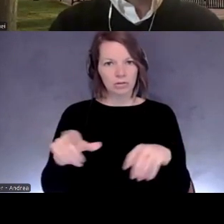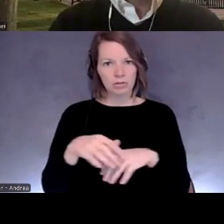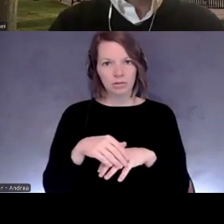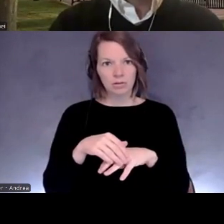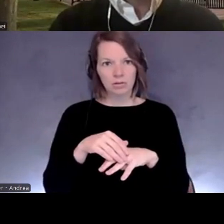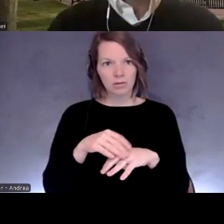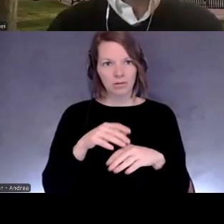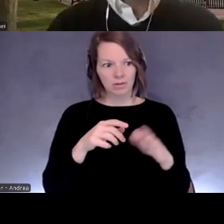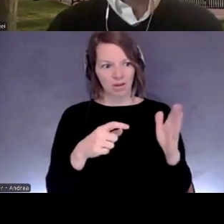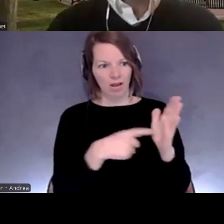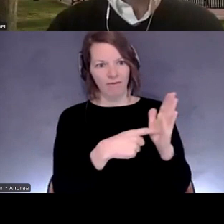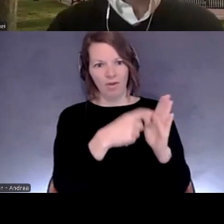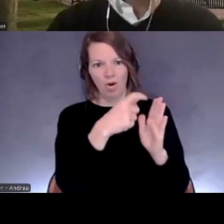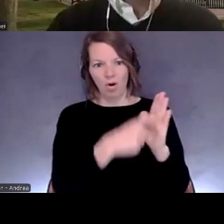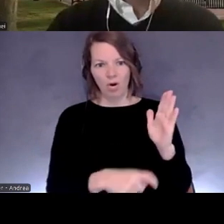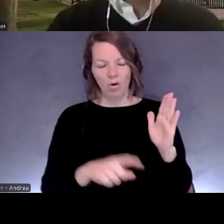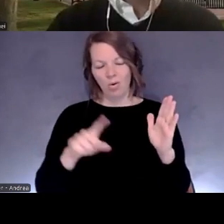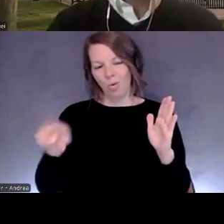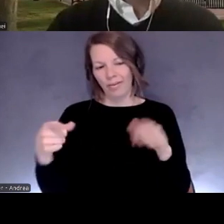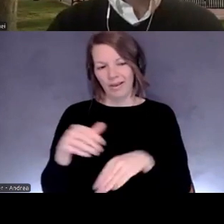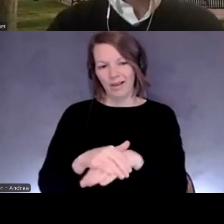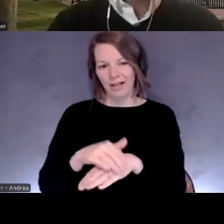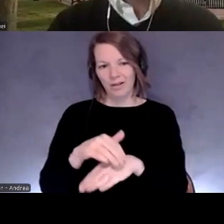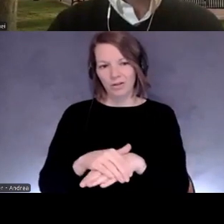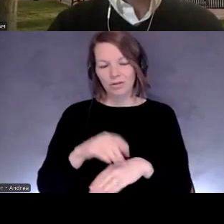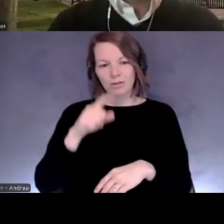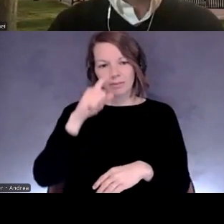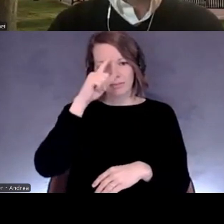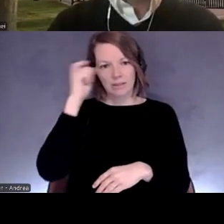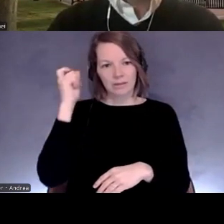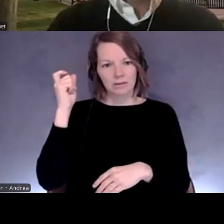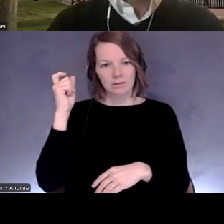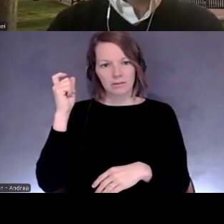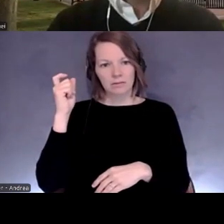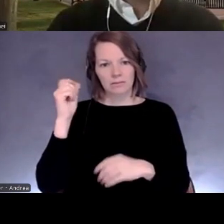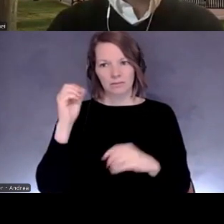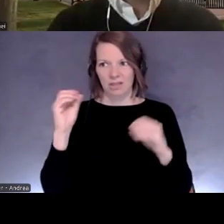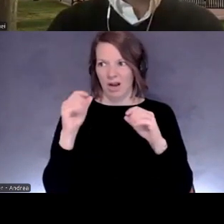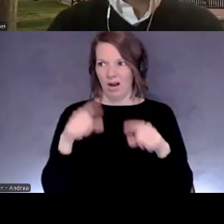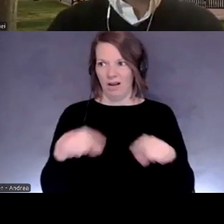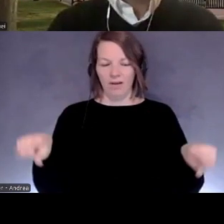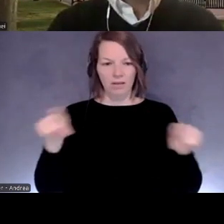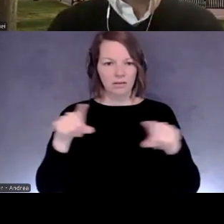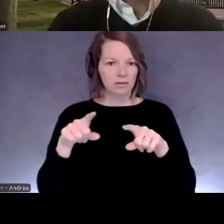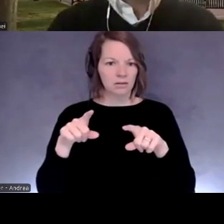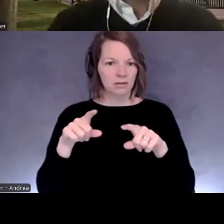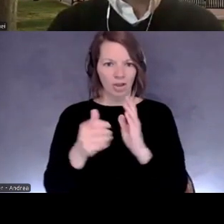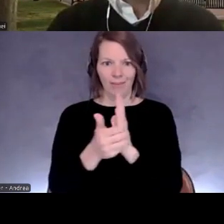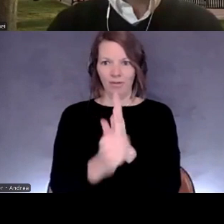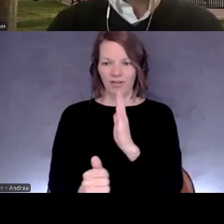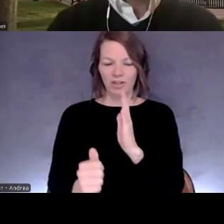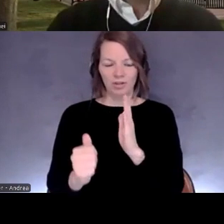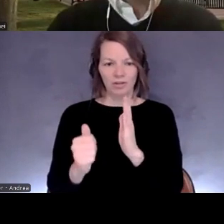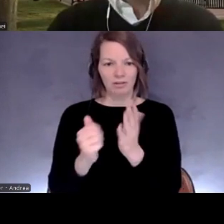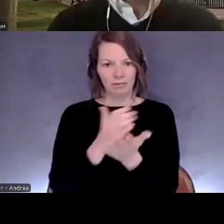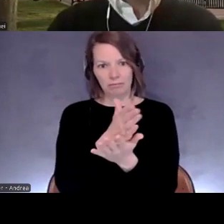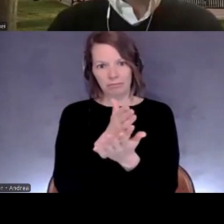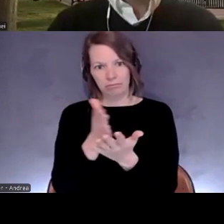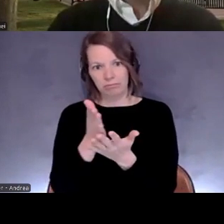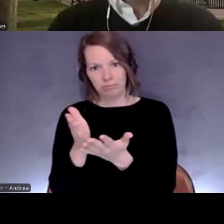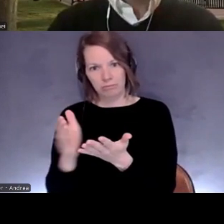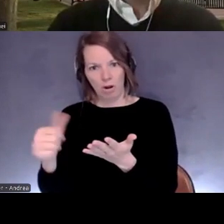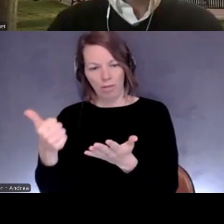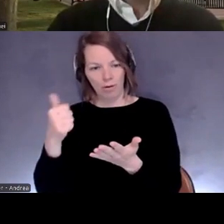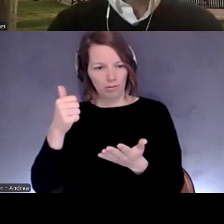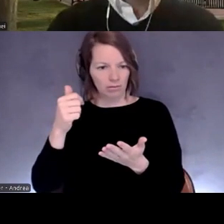the article we can accept is only English because none of us are that proficient in, French.